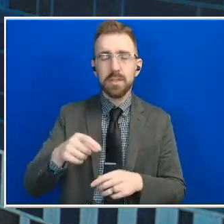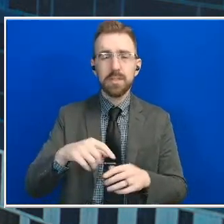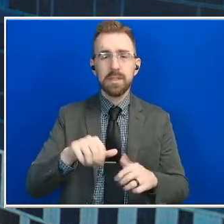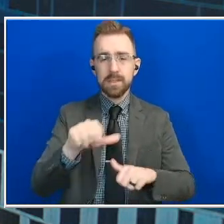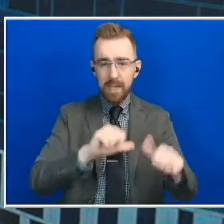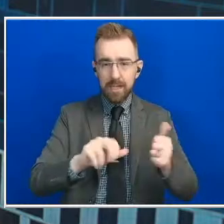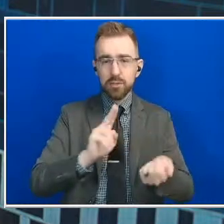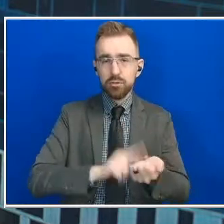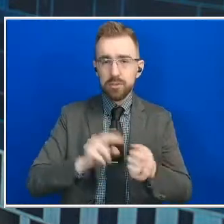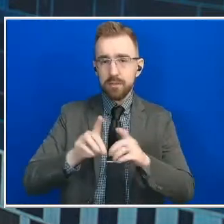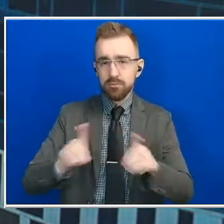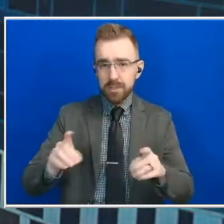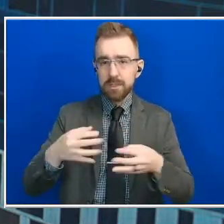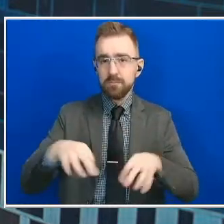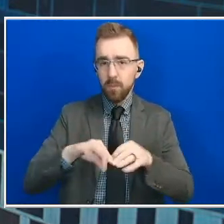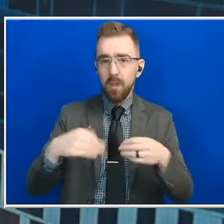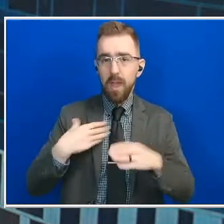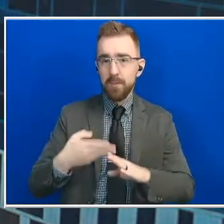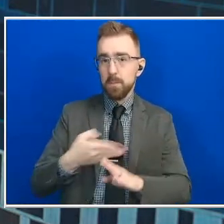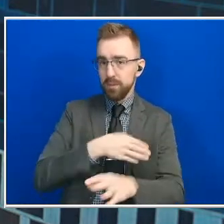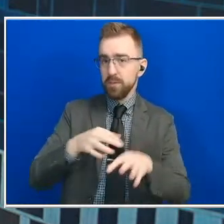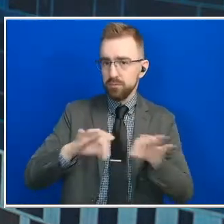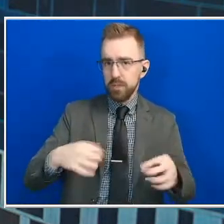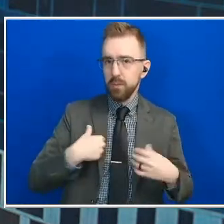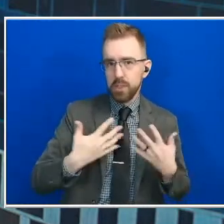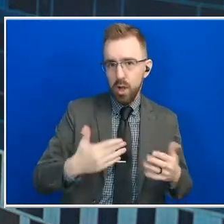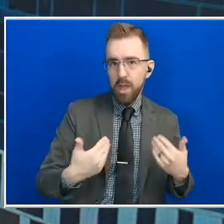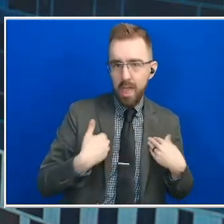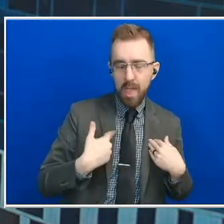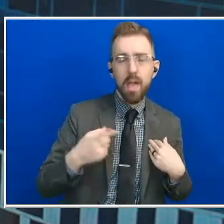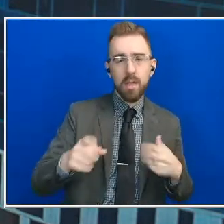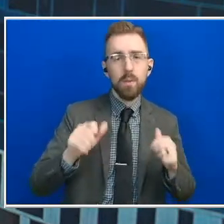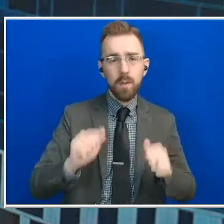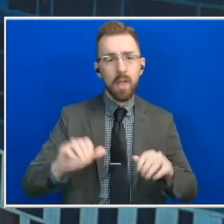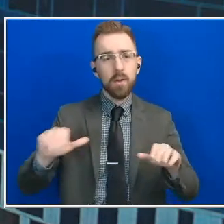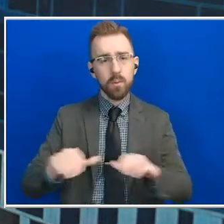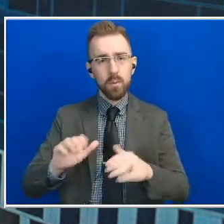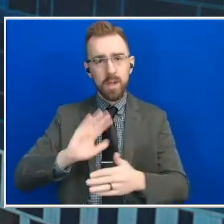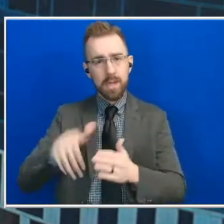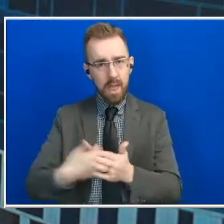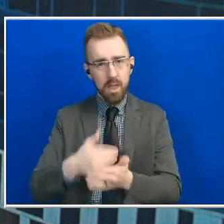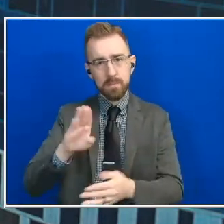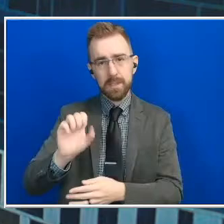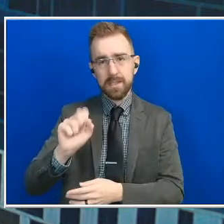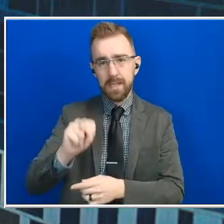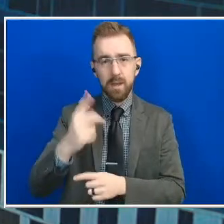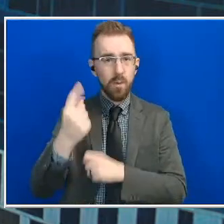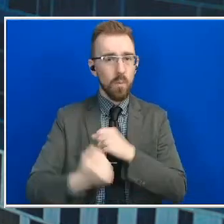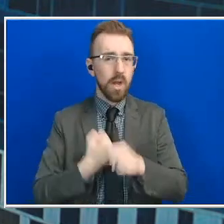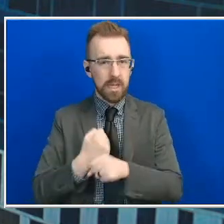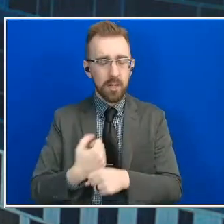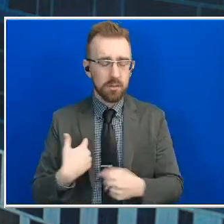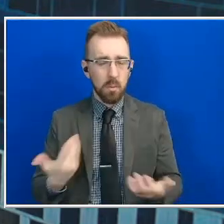as you have a previous degree, which I did, you can do the entire BSN in a year. So I found one here at Research College